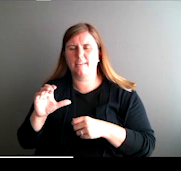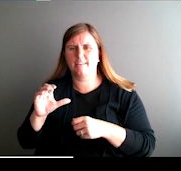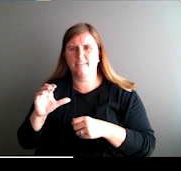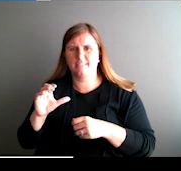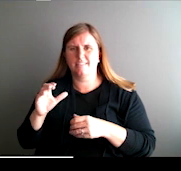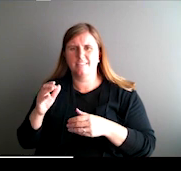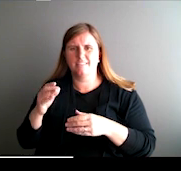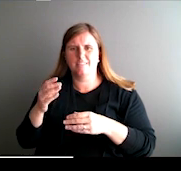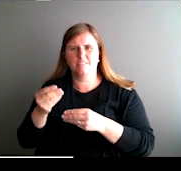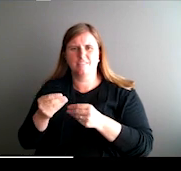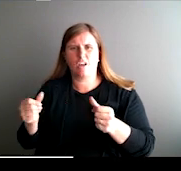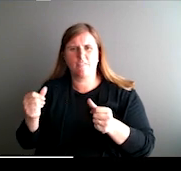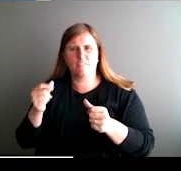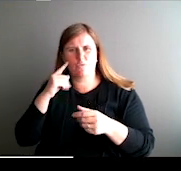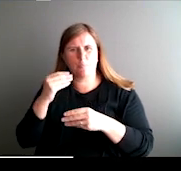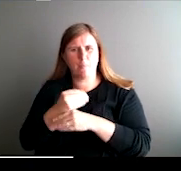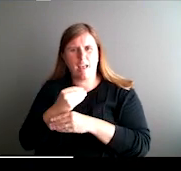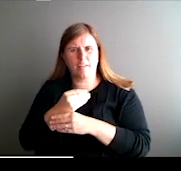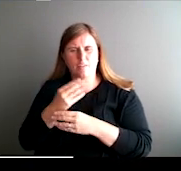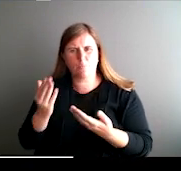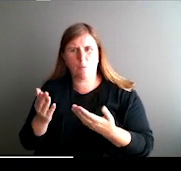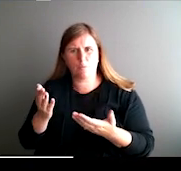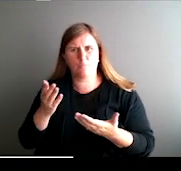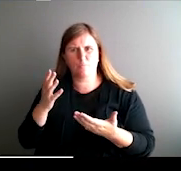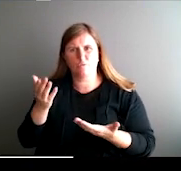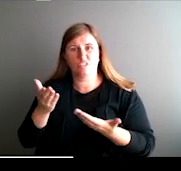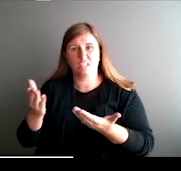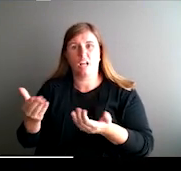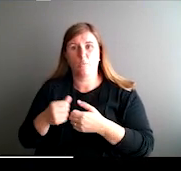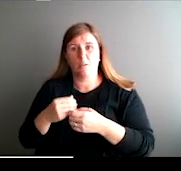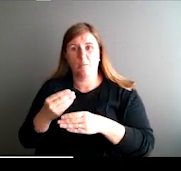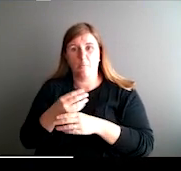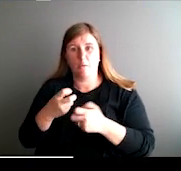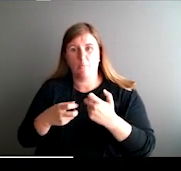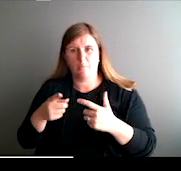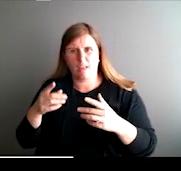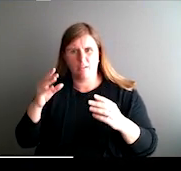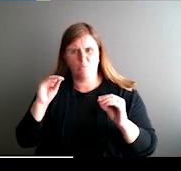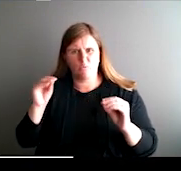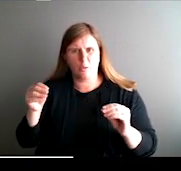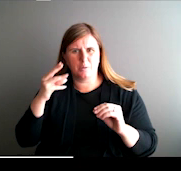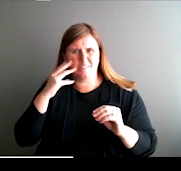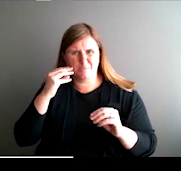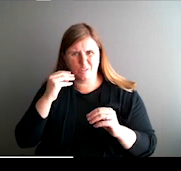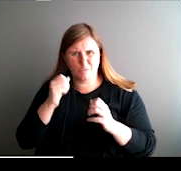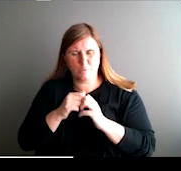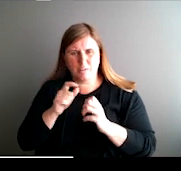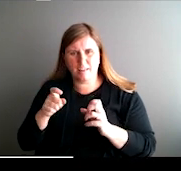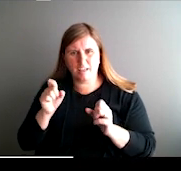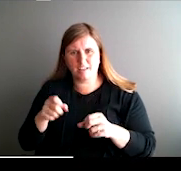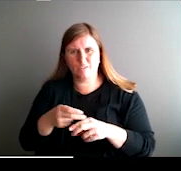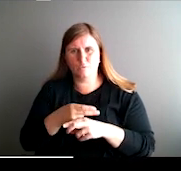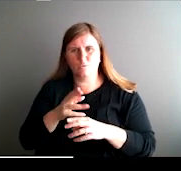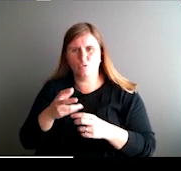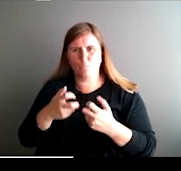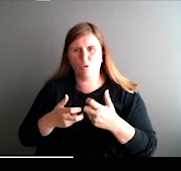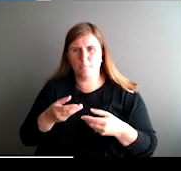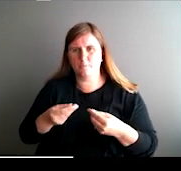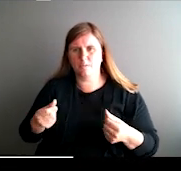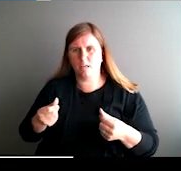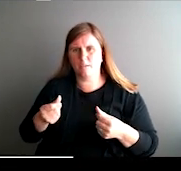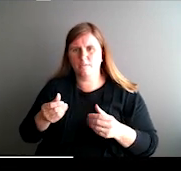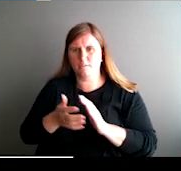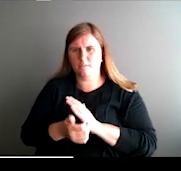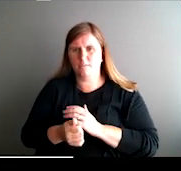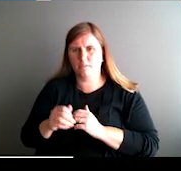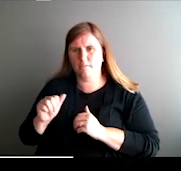problem? Well, you would probably present them with a math problem that they had no experience with, and they would use the problem solving skills,